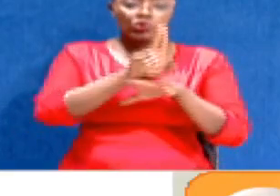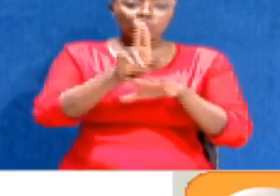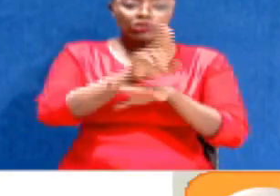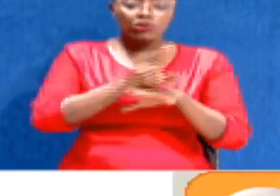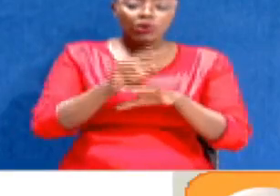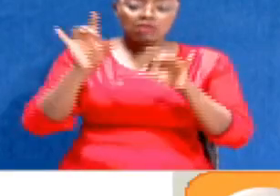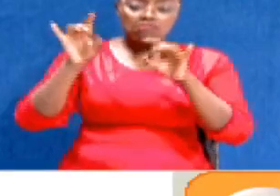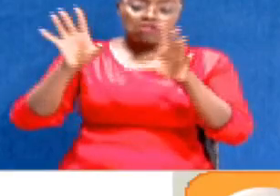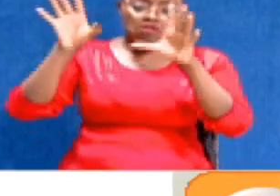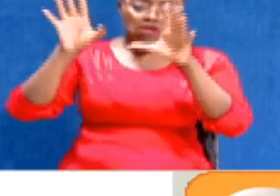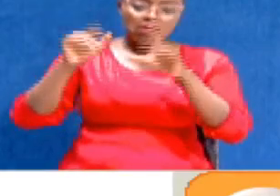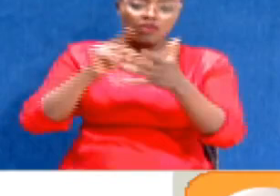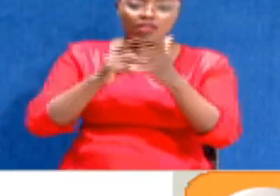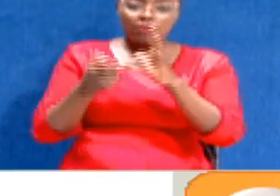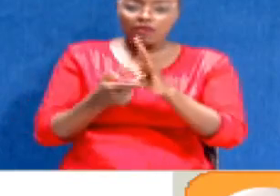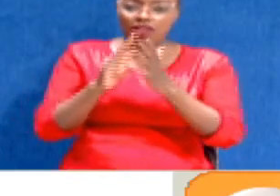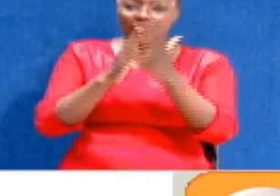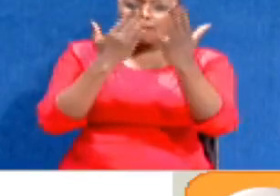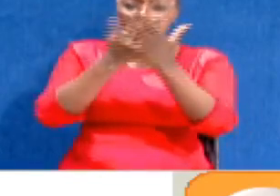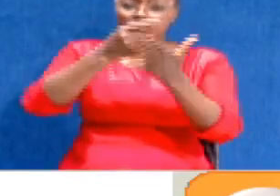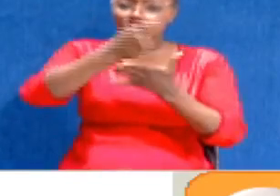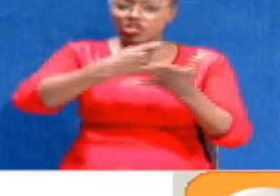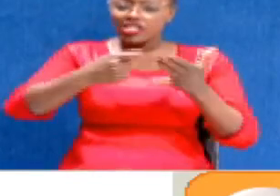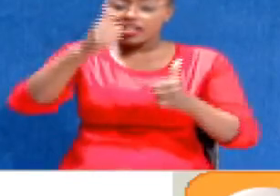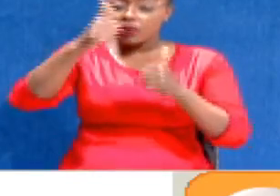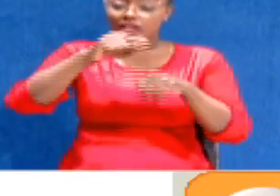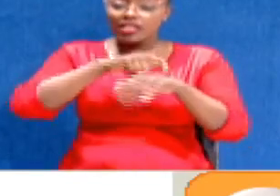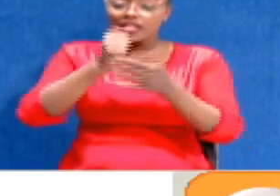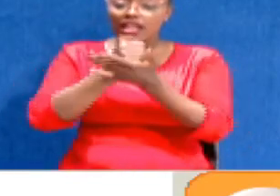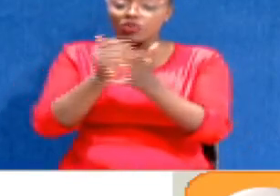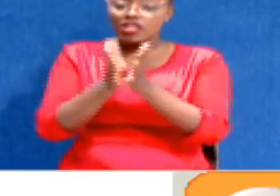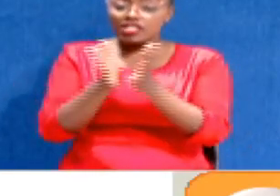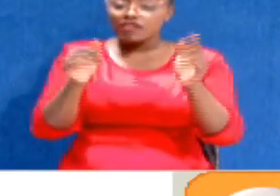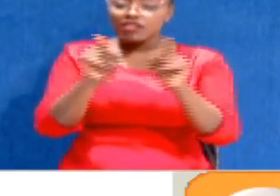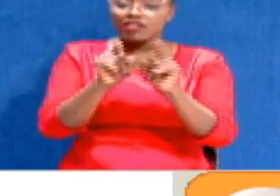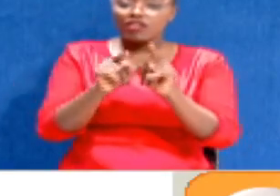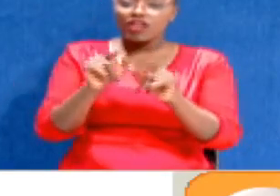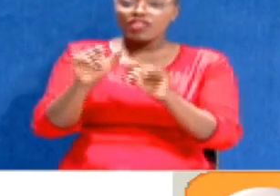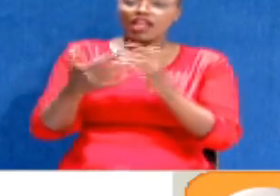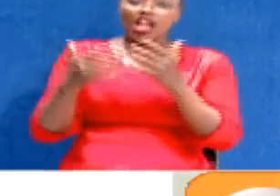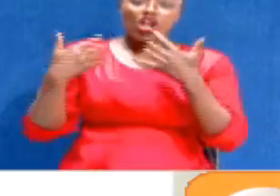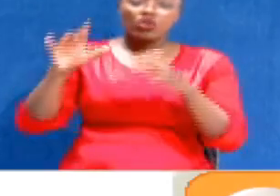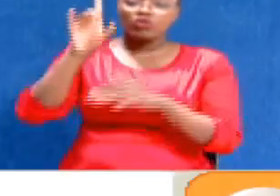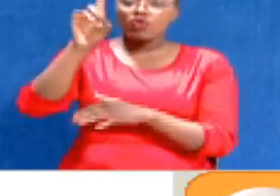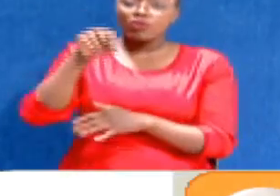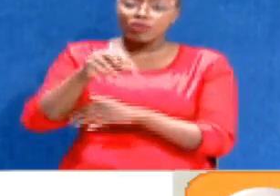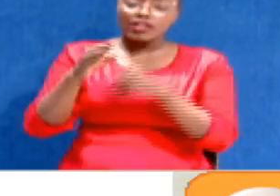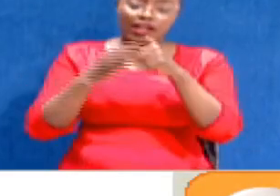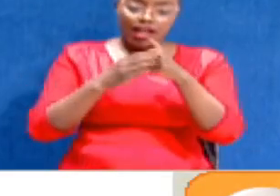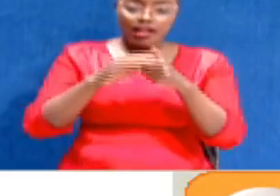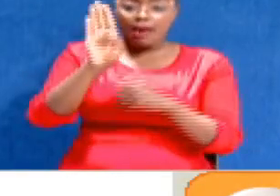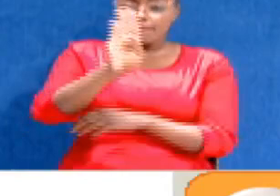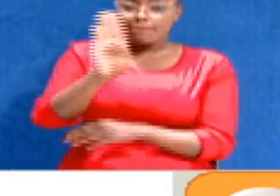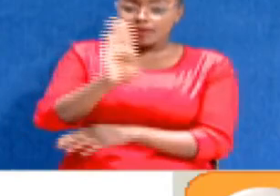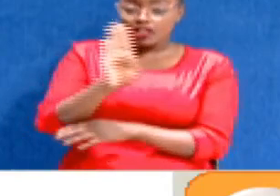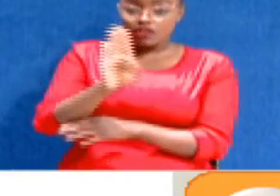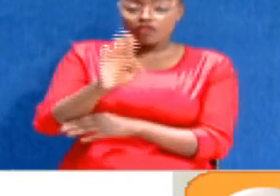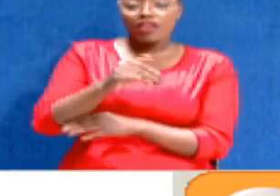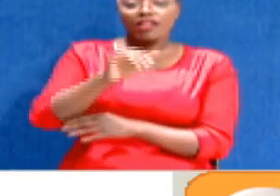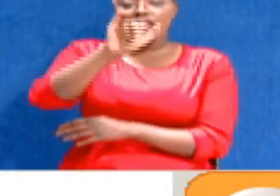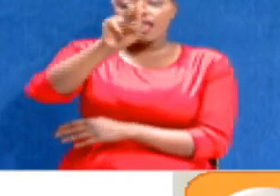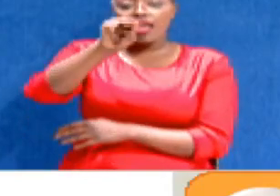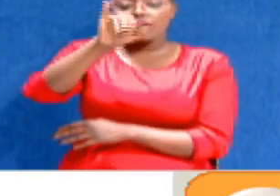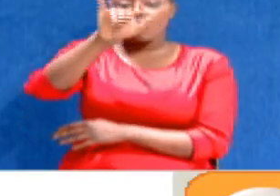reckless abandon? Which petition did we sign when the Auditor General flagged a loss of 1.9 billion shillings at the National